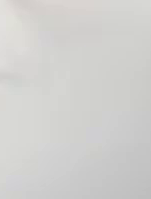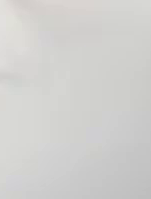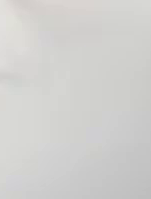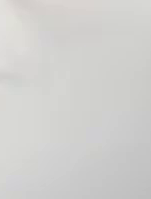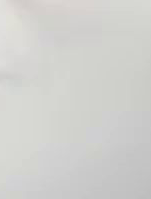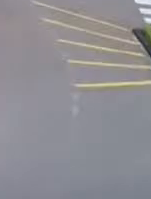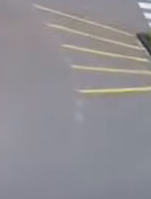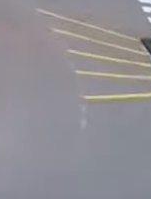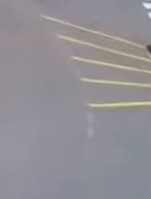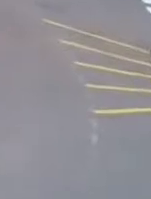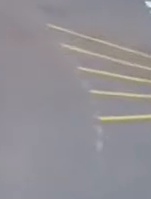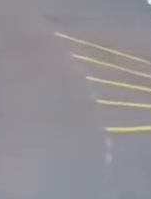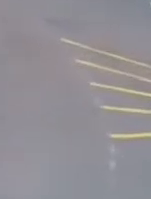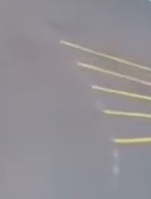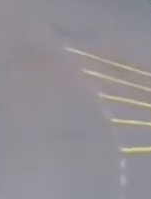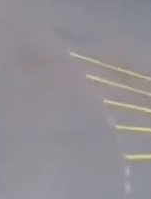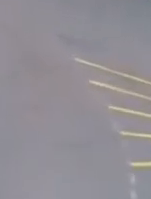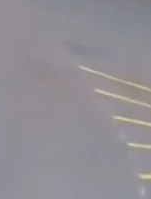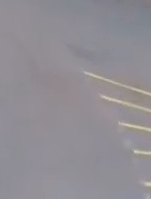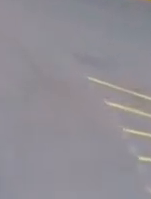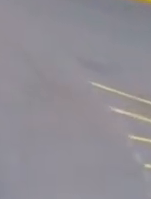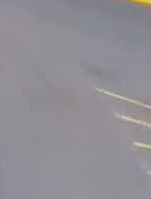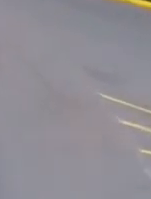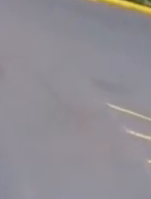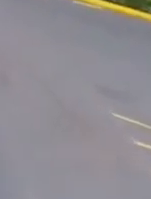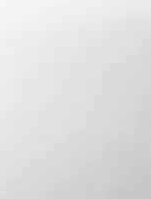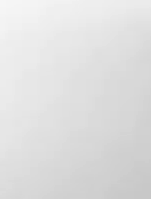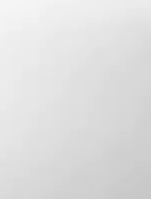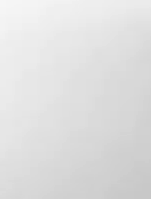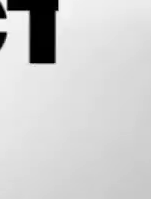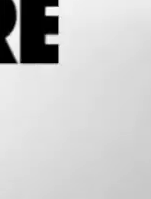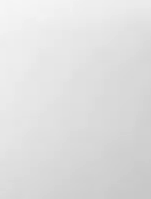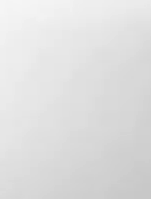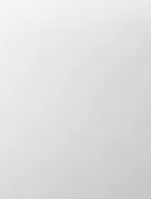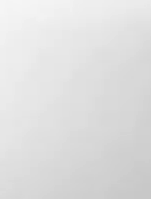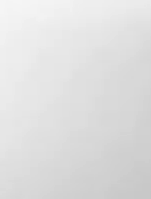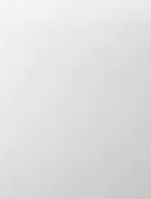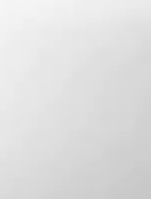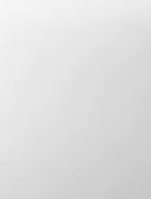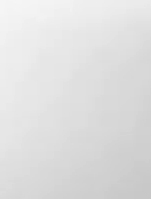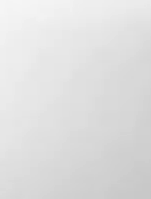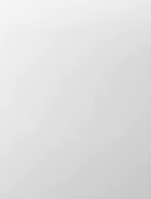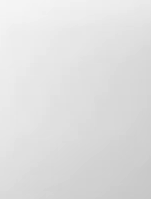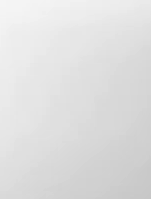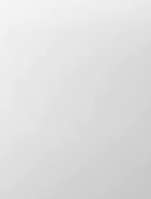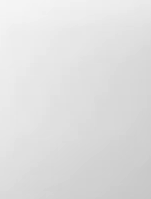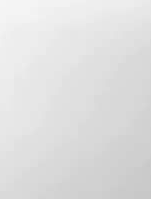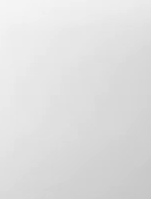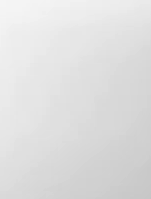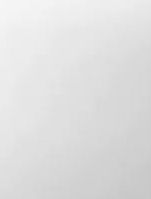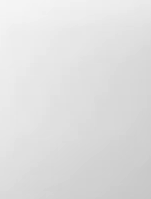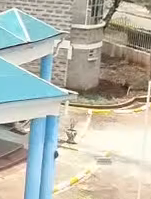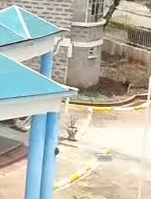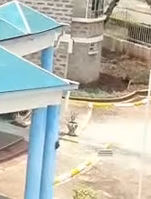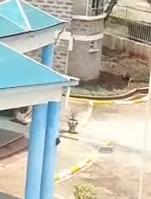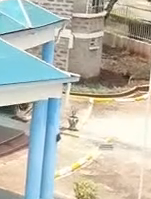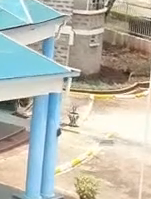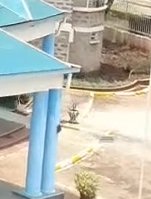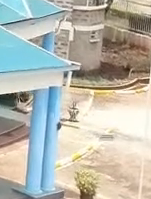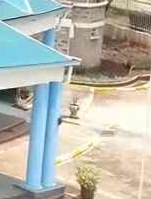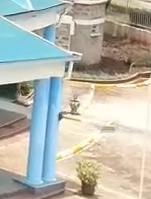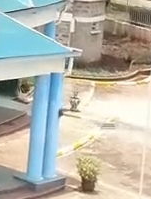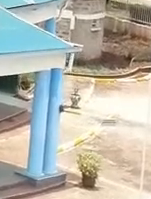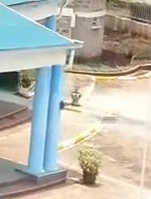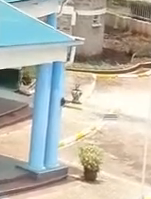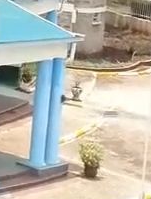Kenyatta University's Chancellor Ambassador Dr. Francis Muthaura will hold a public lecture at the university's amphitheater